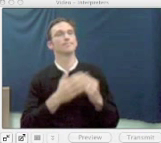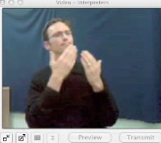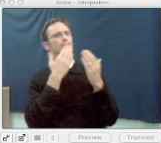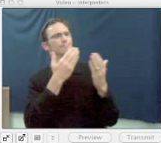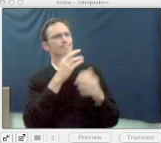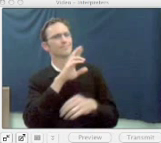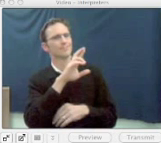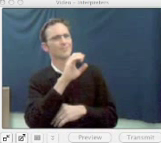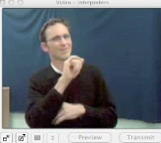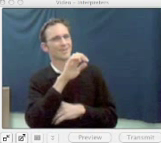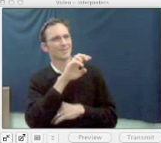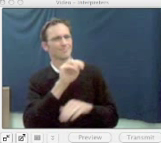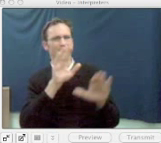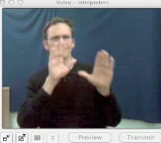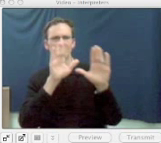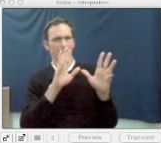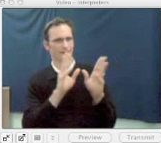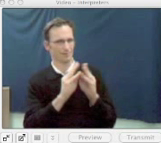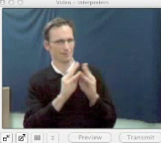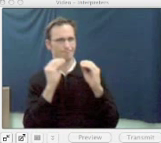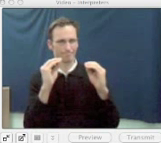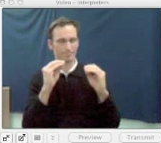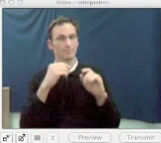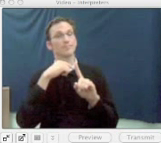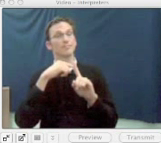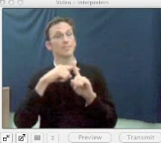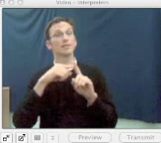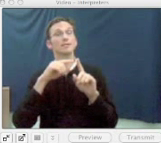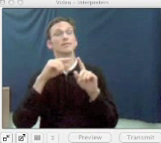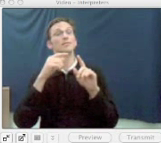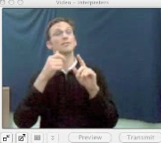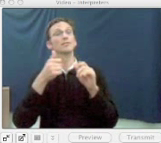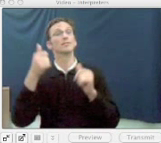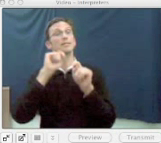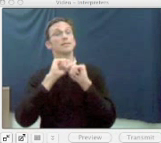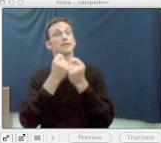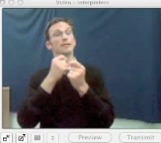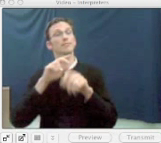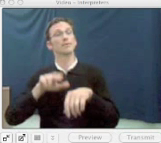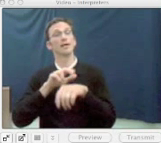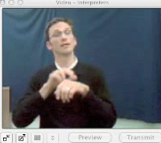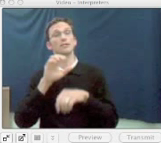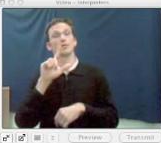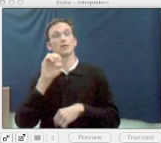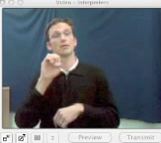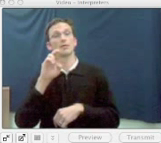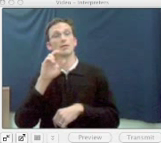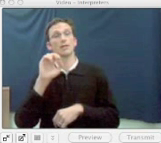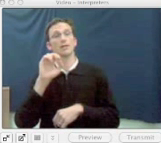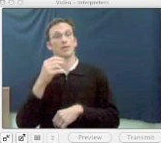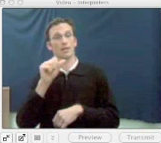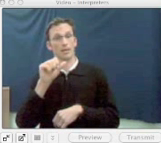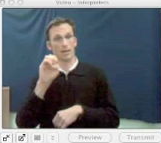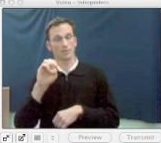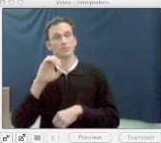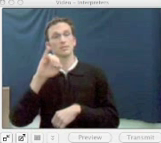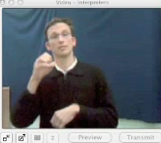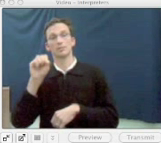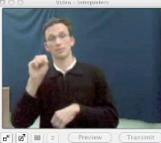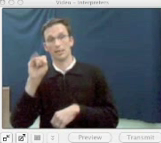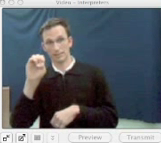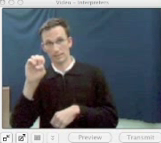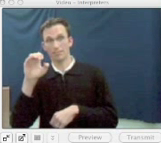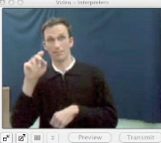great webinar, as well as the team from the National Clearinghouse, Jesse and Mike, and the captionist Elizabeth, and also